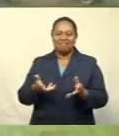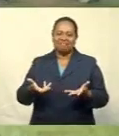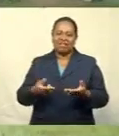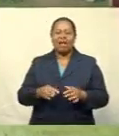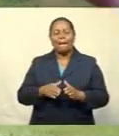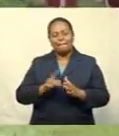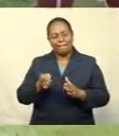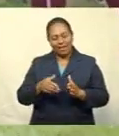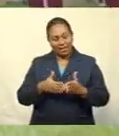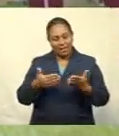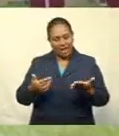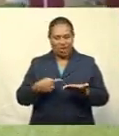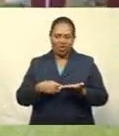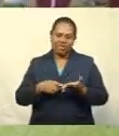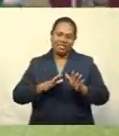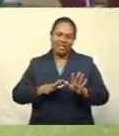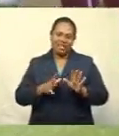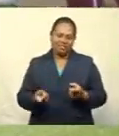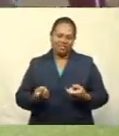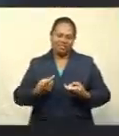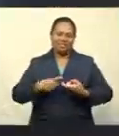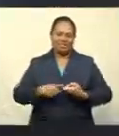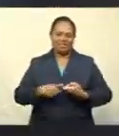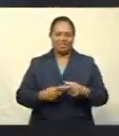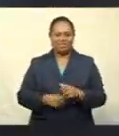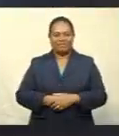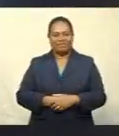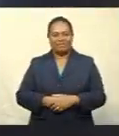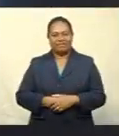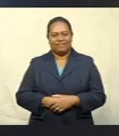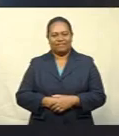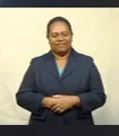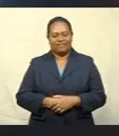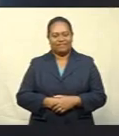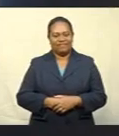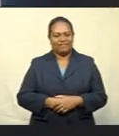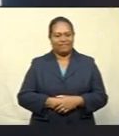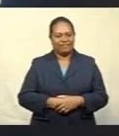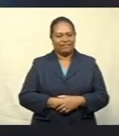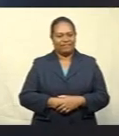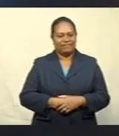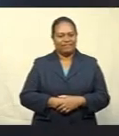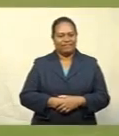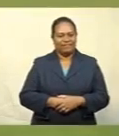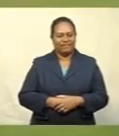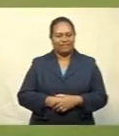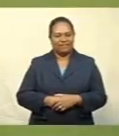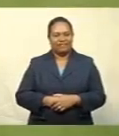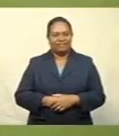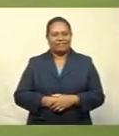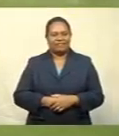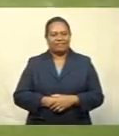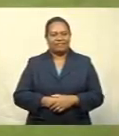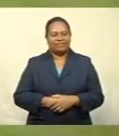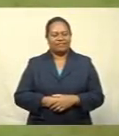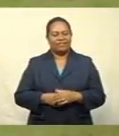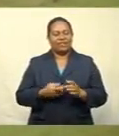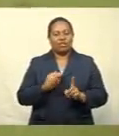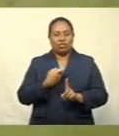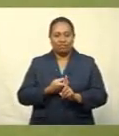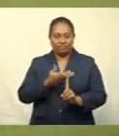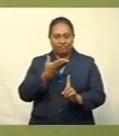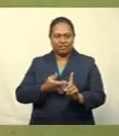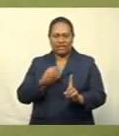been, the boys have been preparing well, all the teams have been preparing well for this season. Kuruvoli was